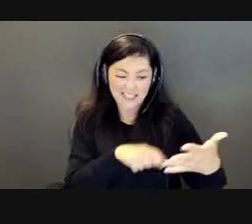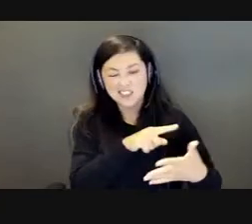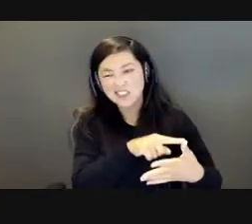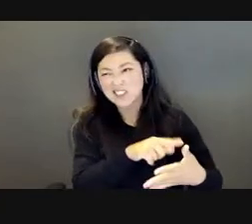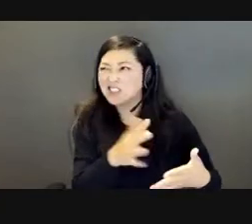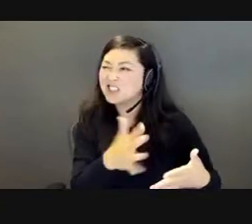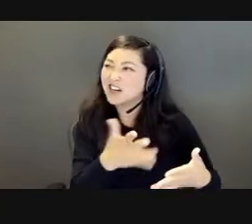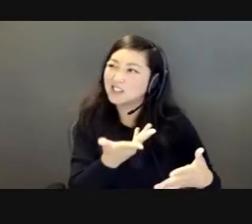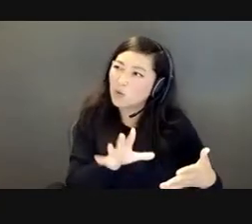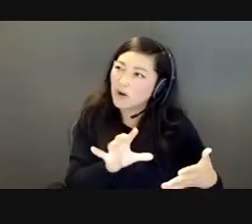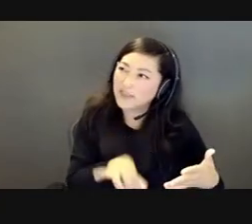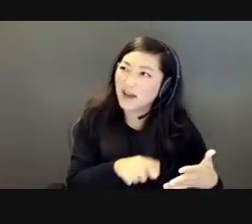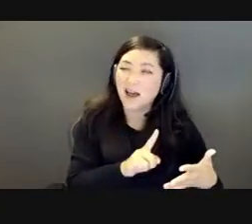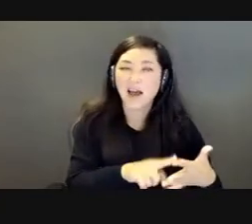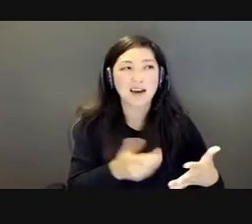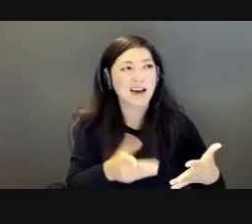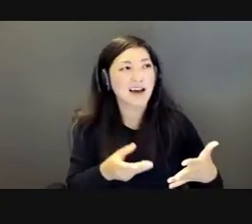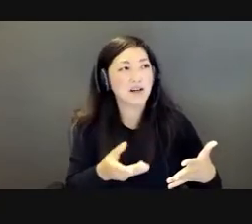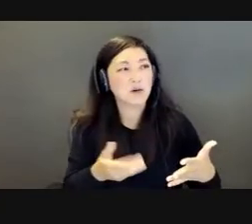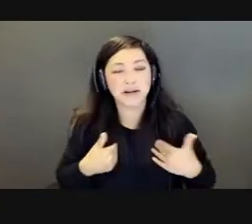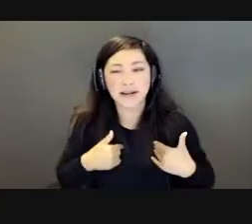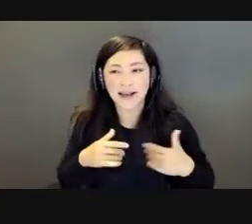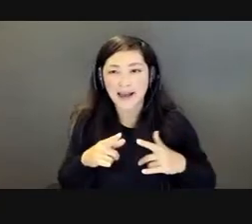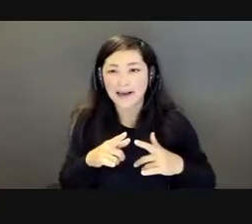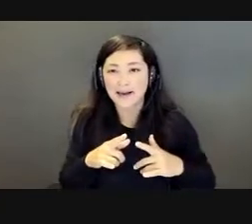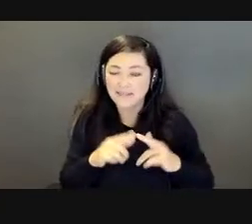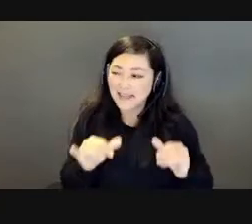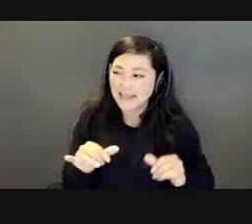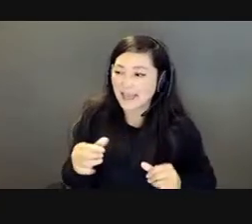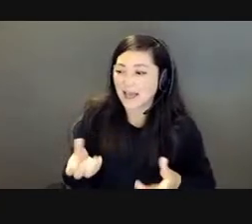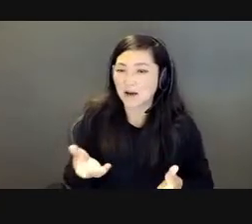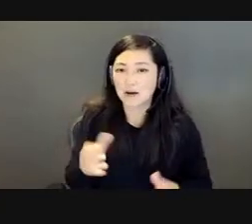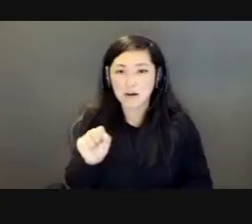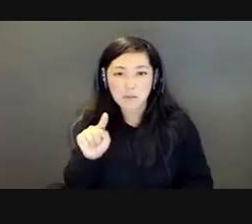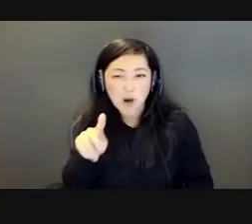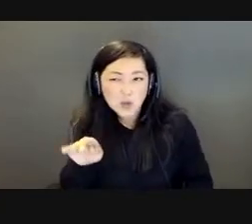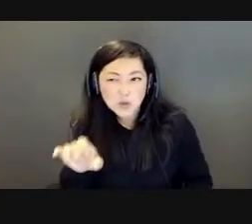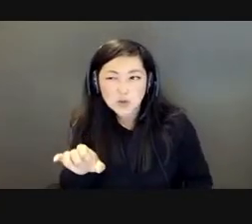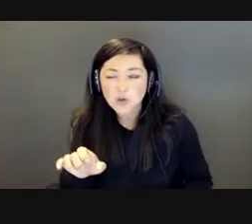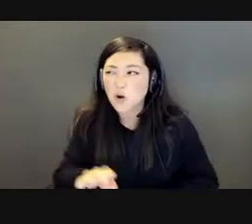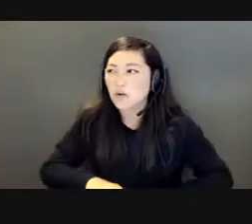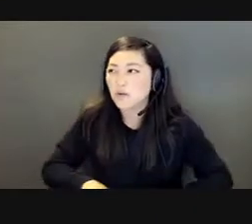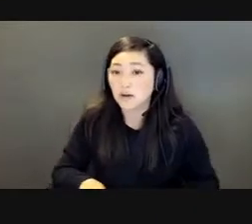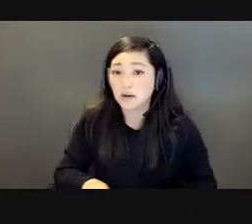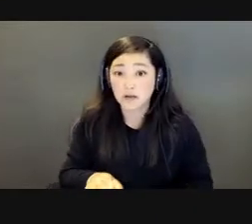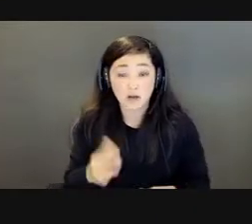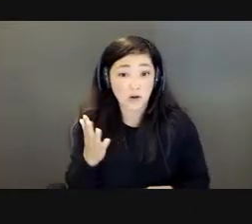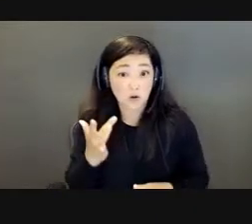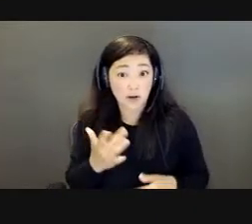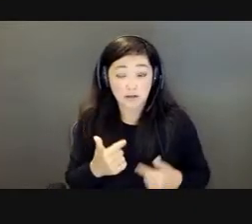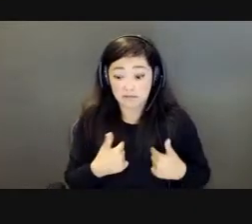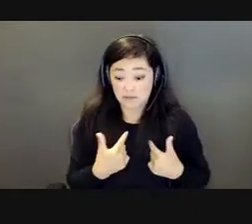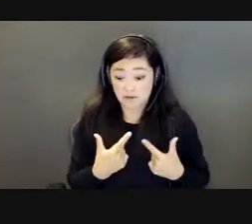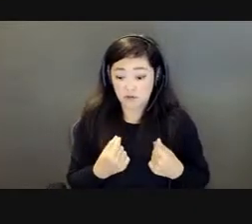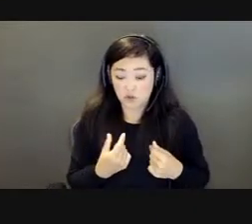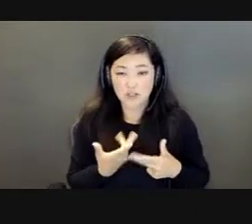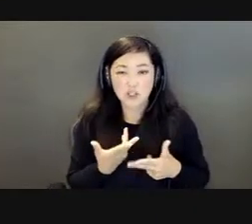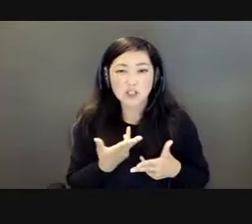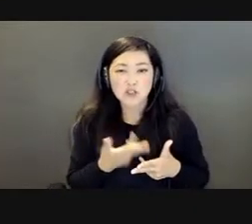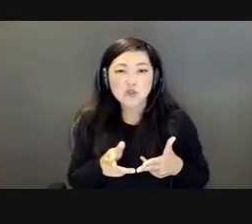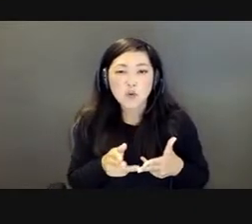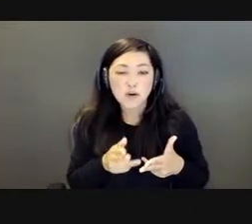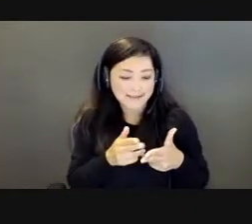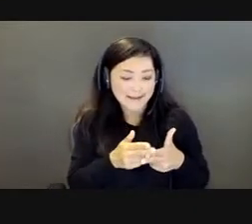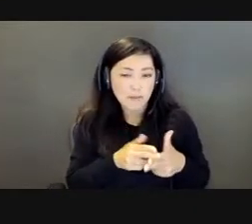kitchen, bringing out a camp stove, but have all of those in mind. So I would suggest doing a lot of smaller trips, just